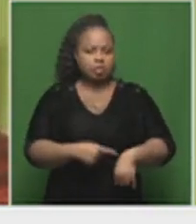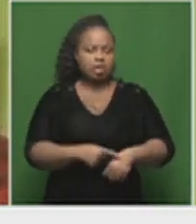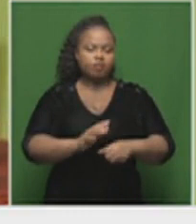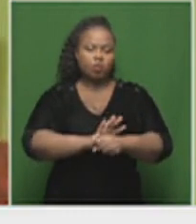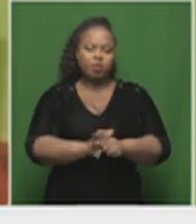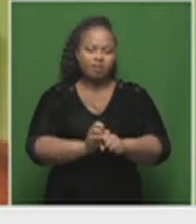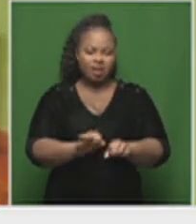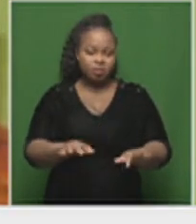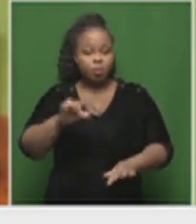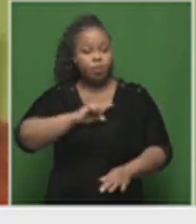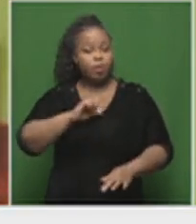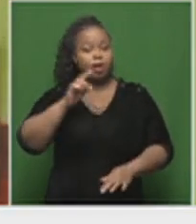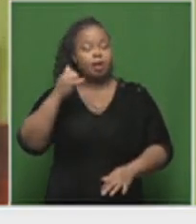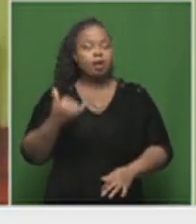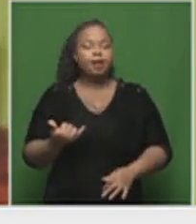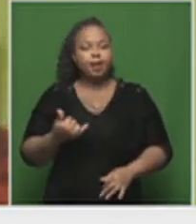the re-emergence of the